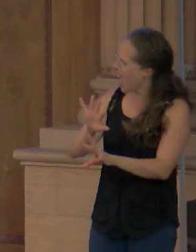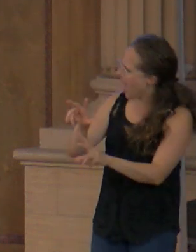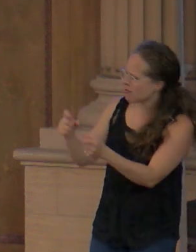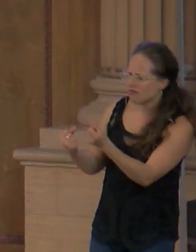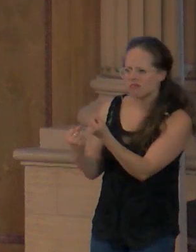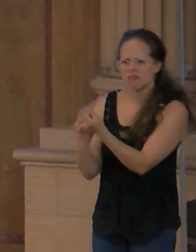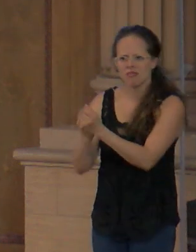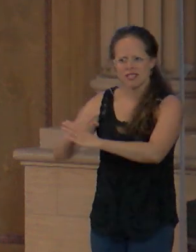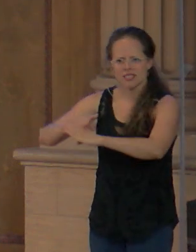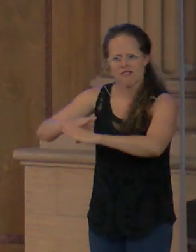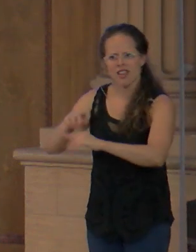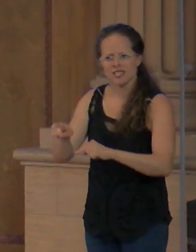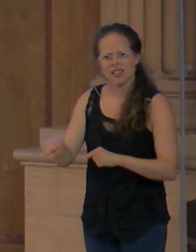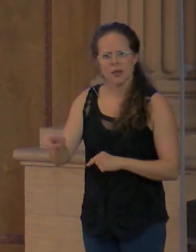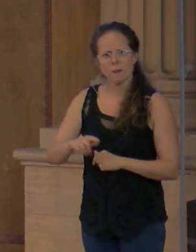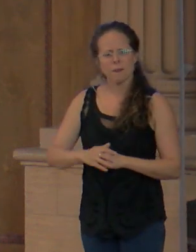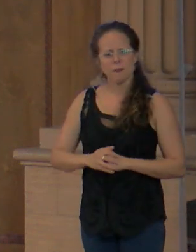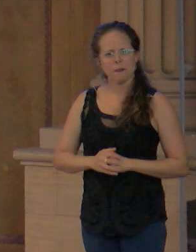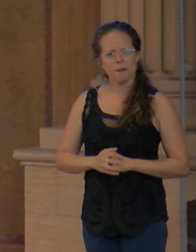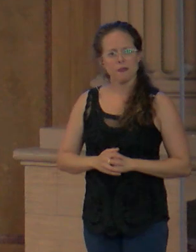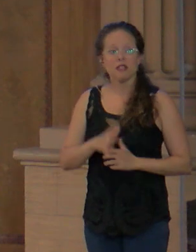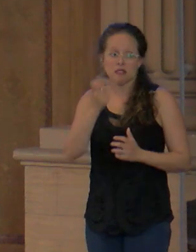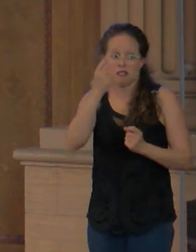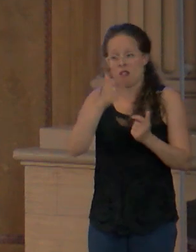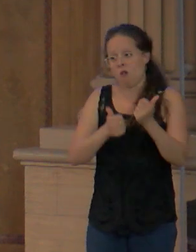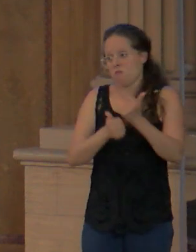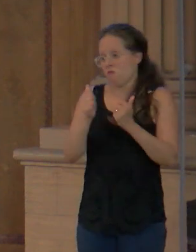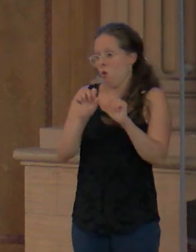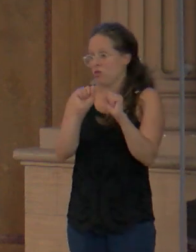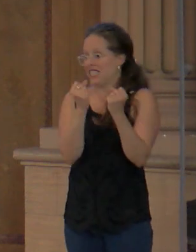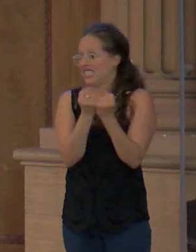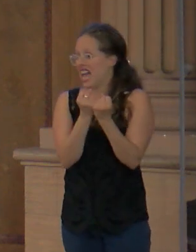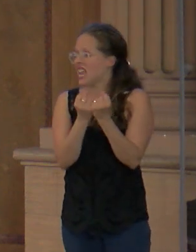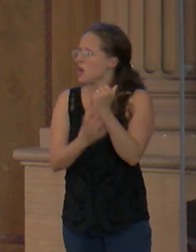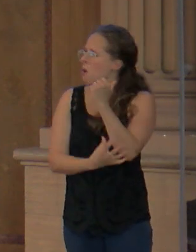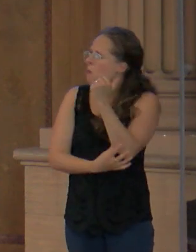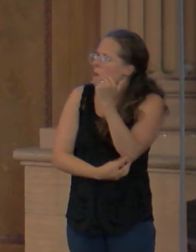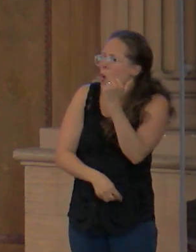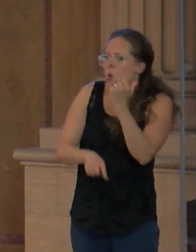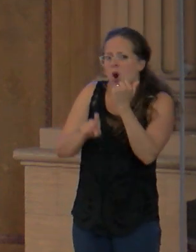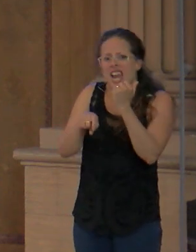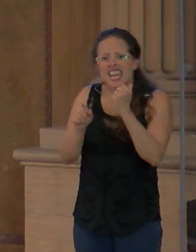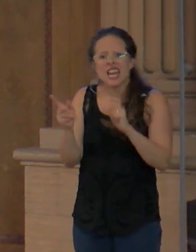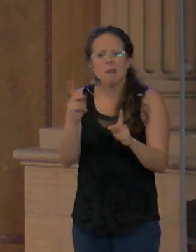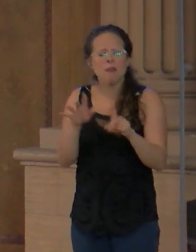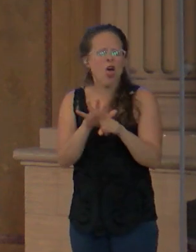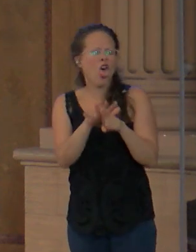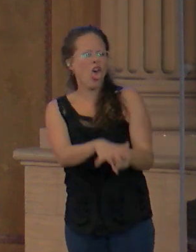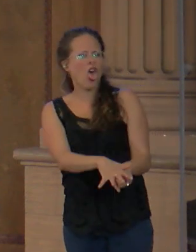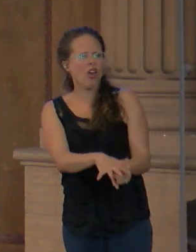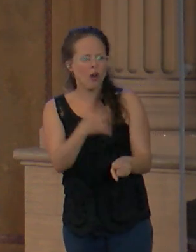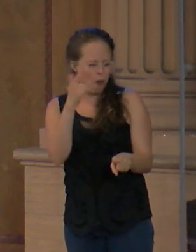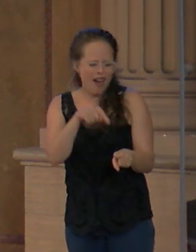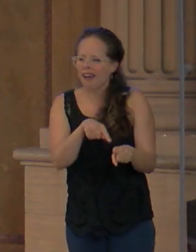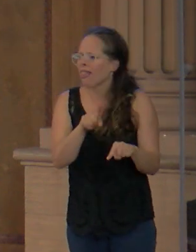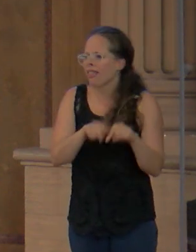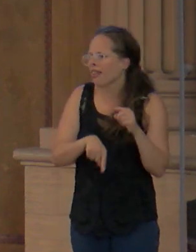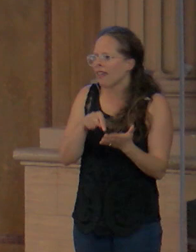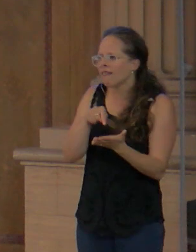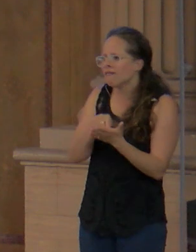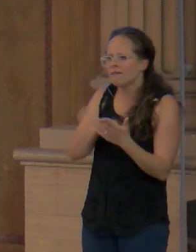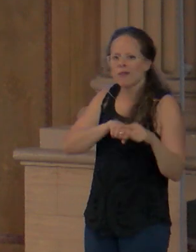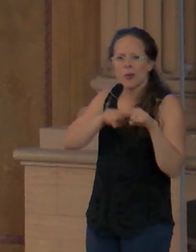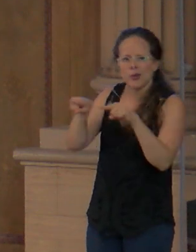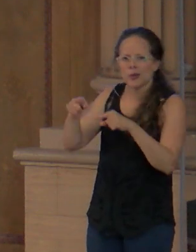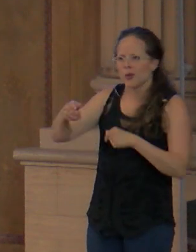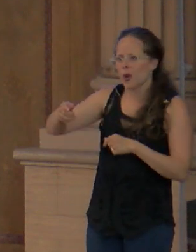And it's easy. In most societies, the poor and the needy can get trampled over by everybody else because they can't afford to go to court. They don't have access to the